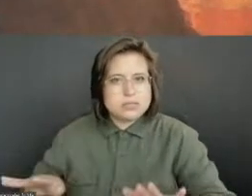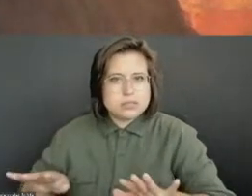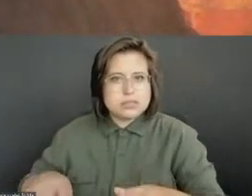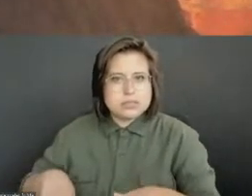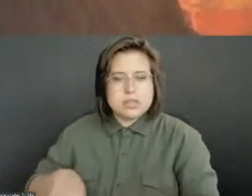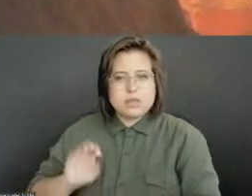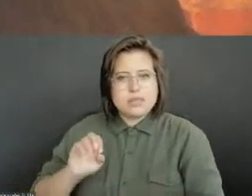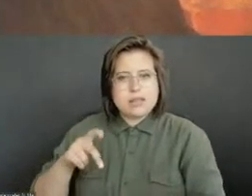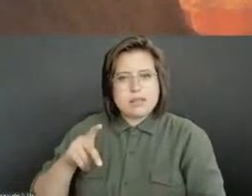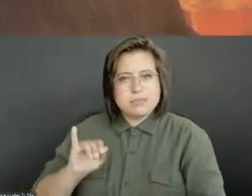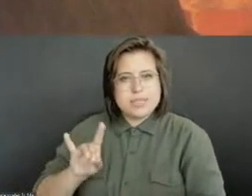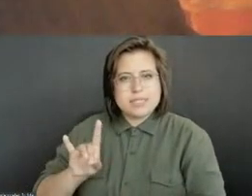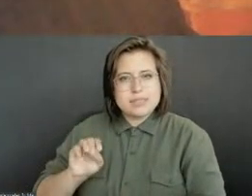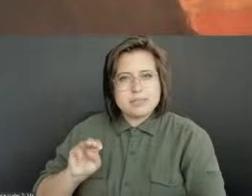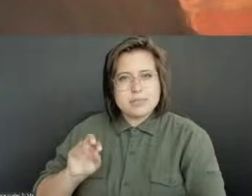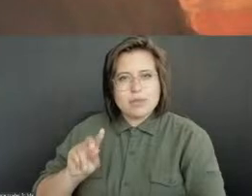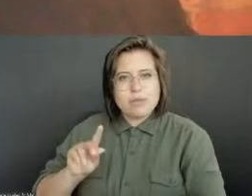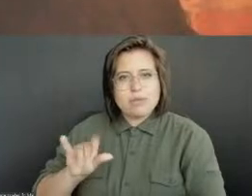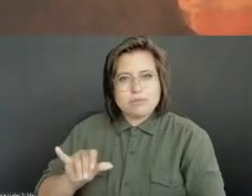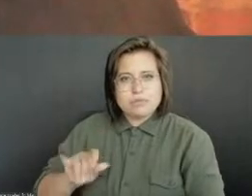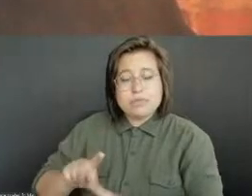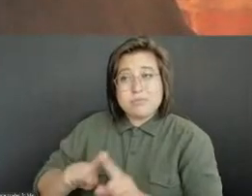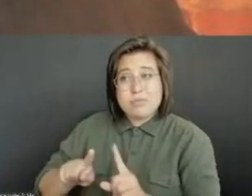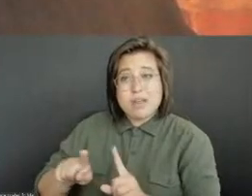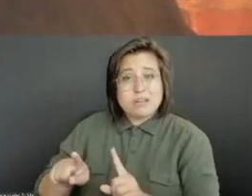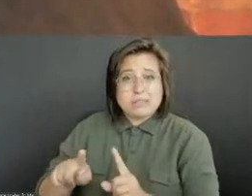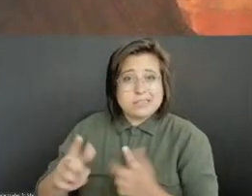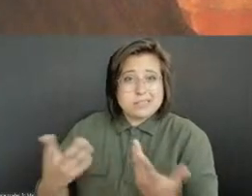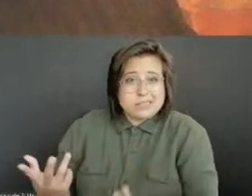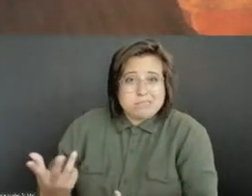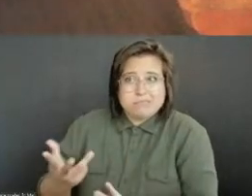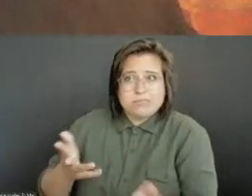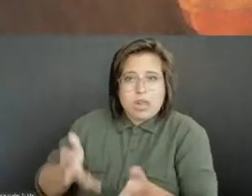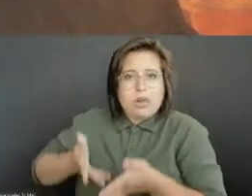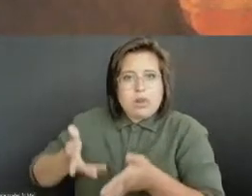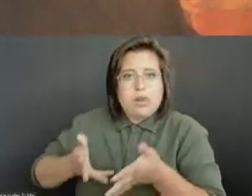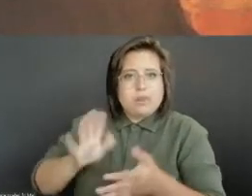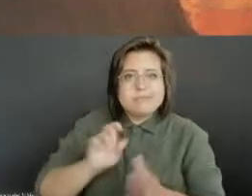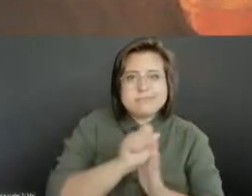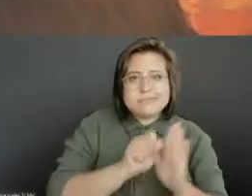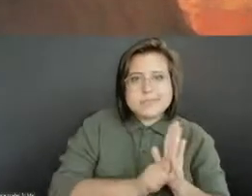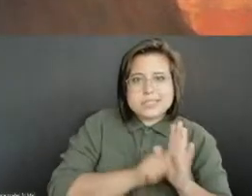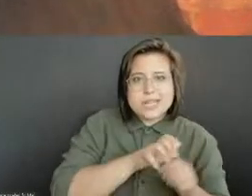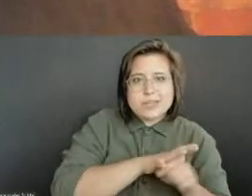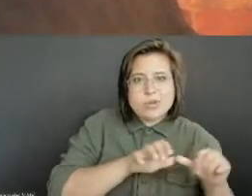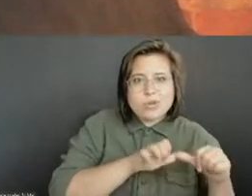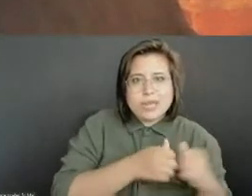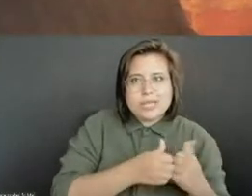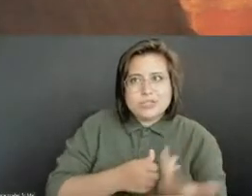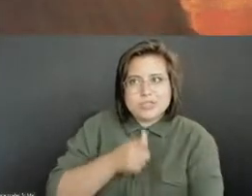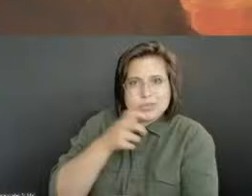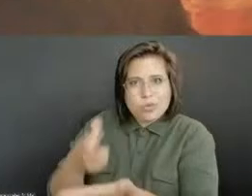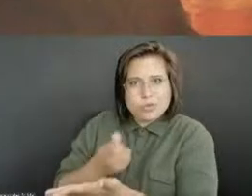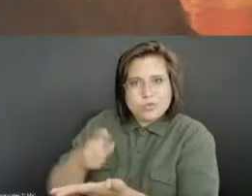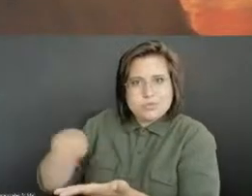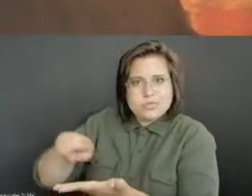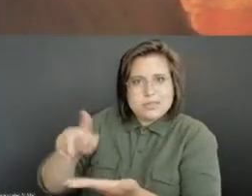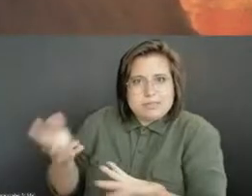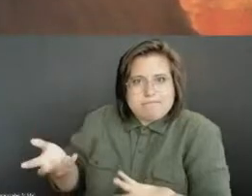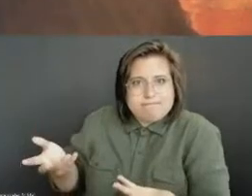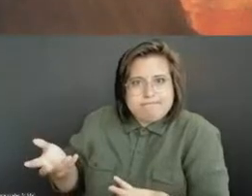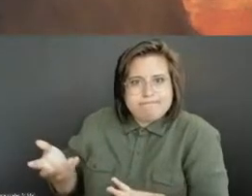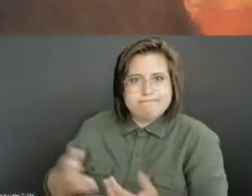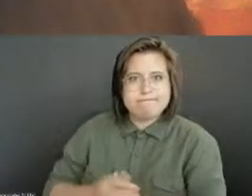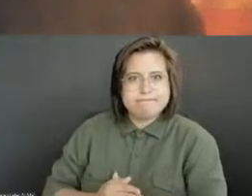epidemiology, but they aren't being utilized by state and local agencies. We